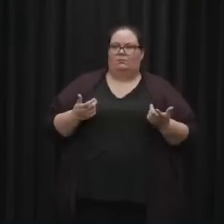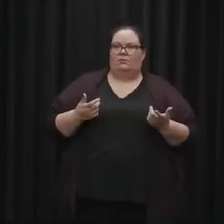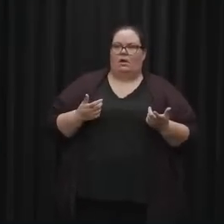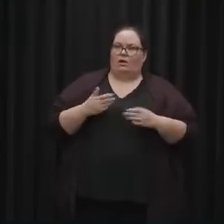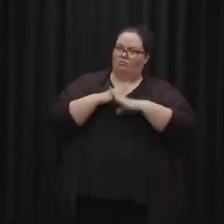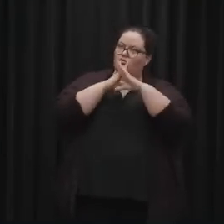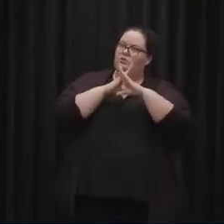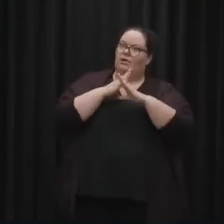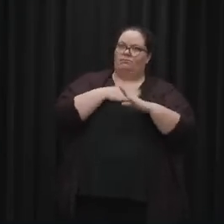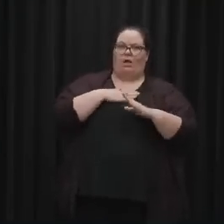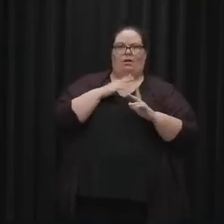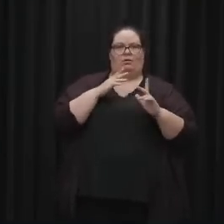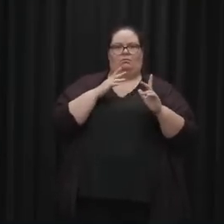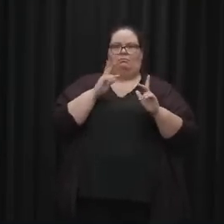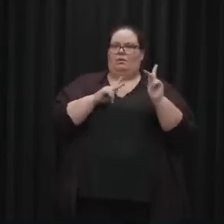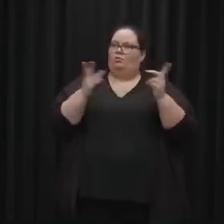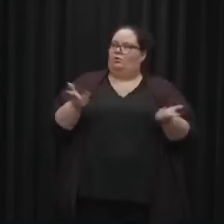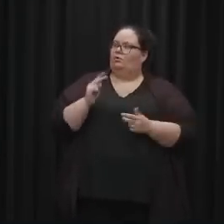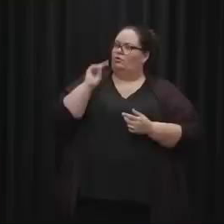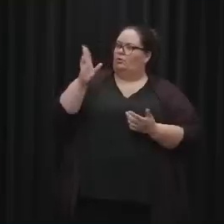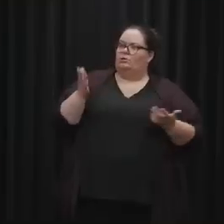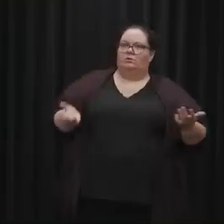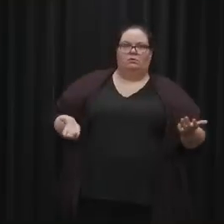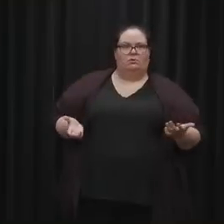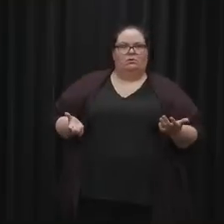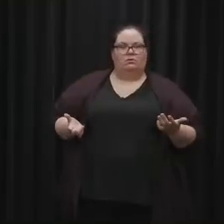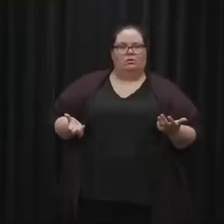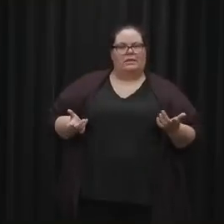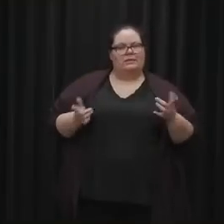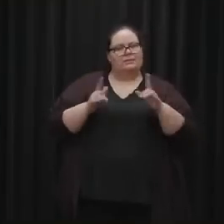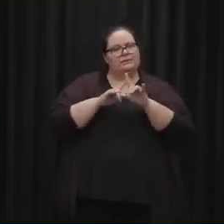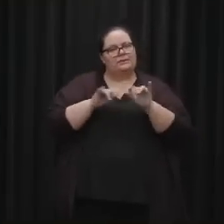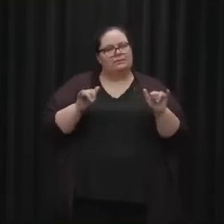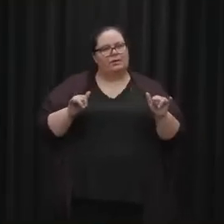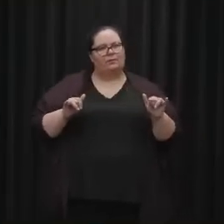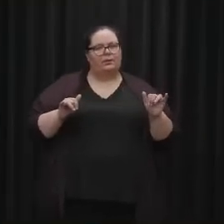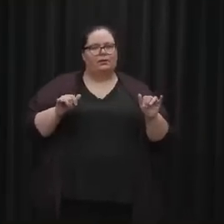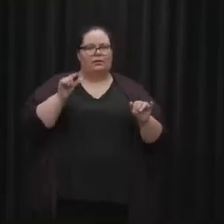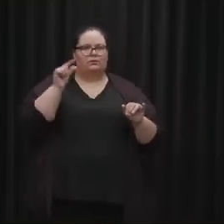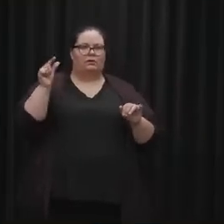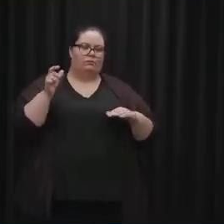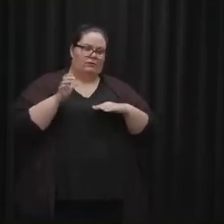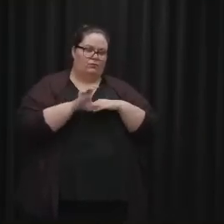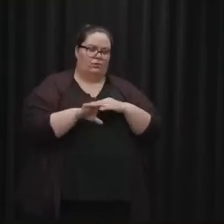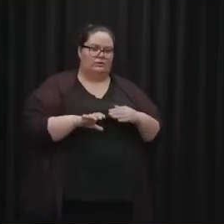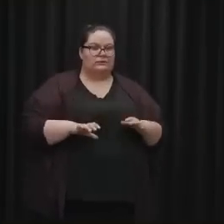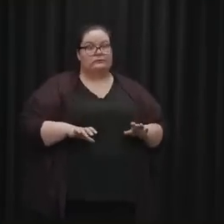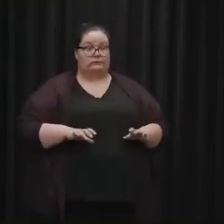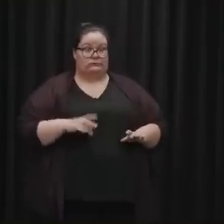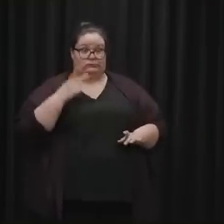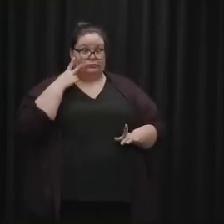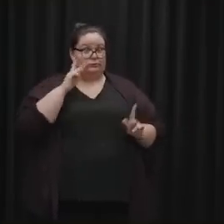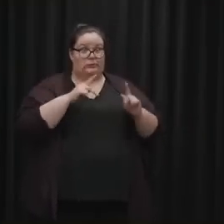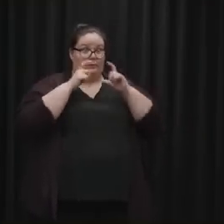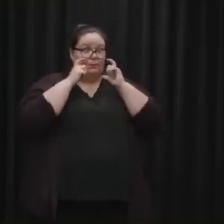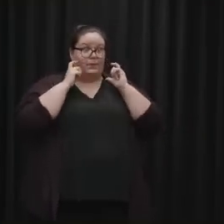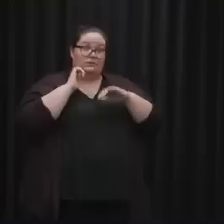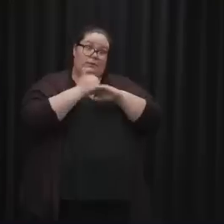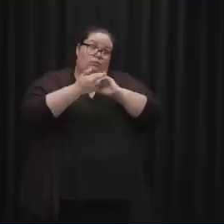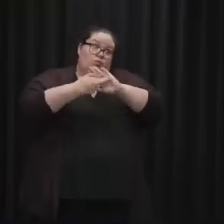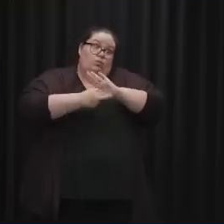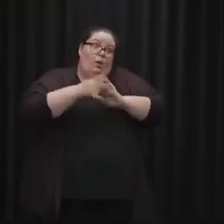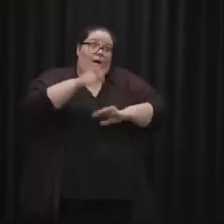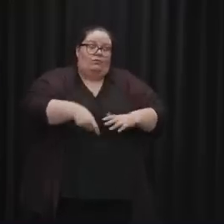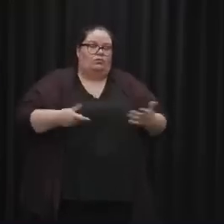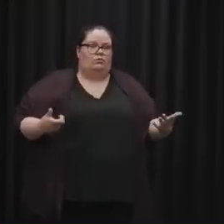protecting my fellow citizens in our province. And then the balance between, okay, well, we don't see that happening, so we need to put a new rule in